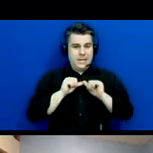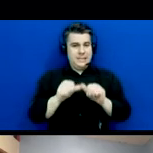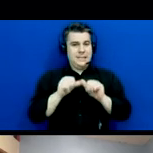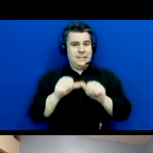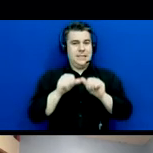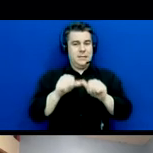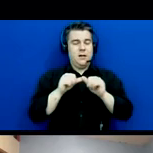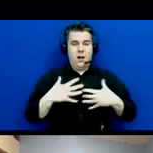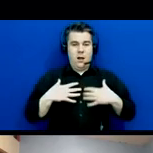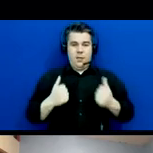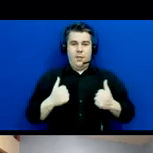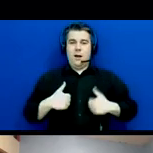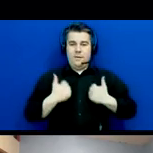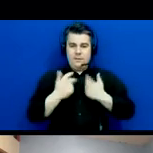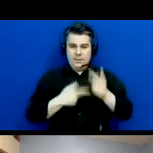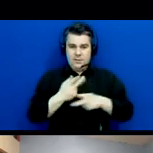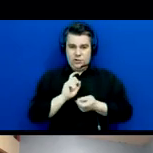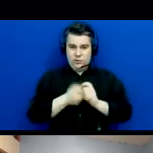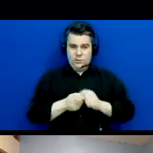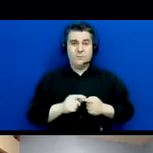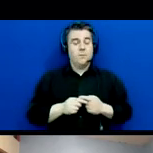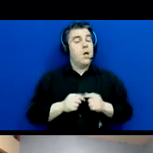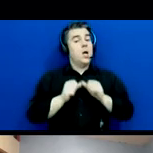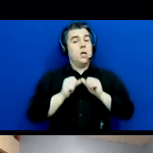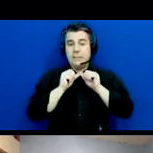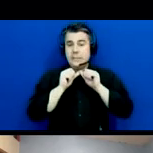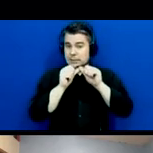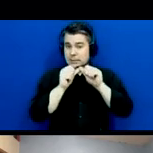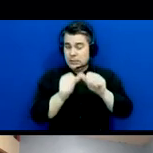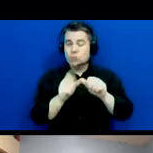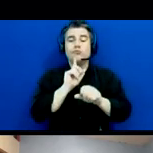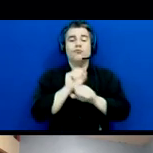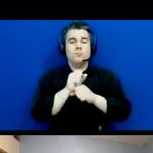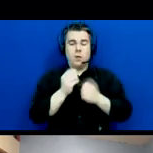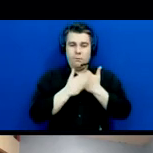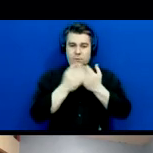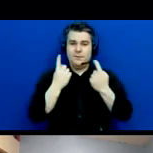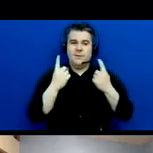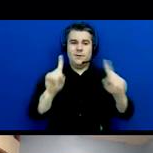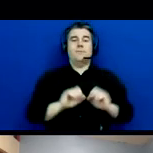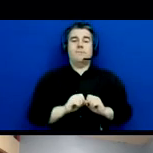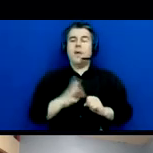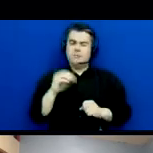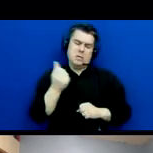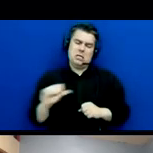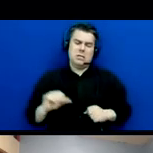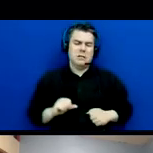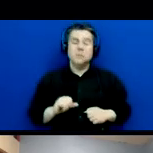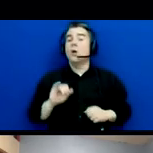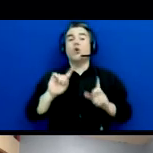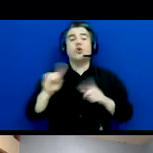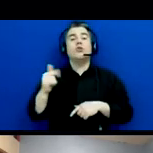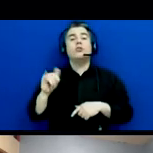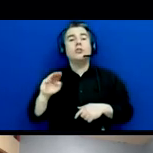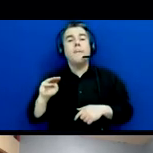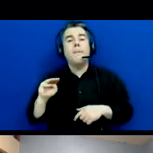healthy lifestyle changes. Consistency truly is the key to success with these products and really with anything. You can't go to the gym once a week